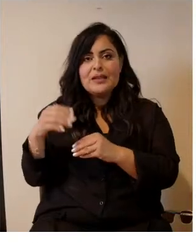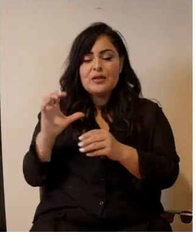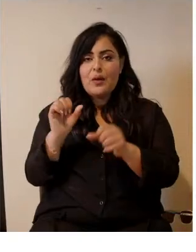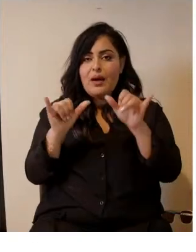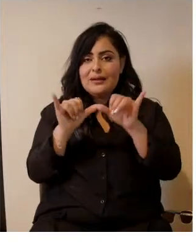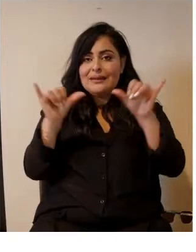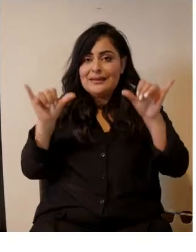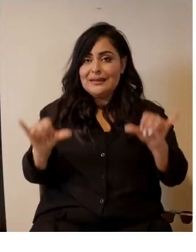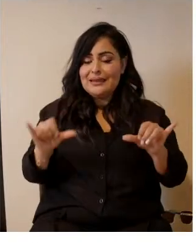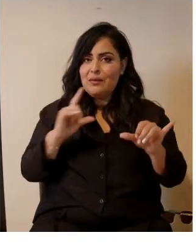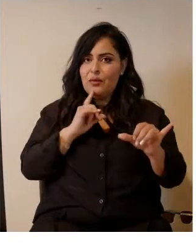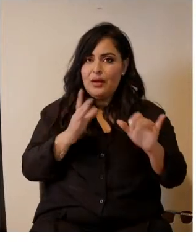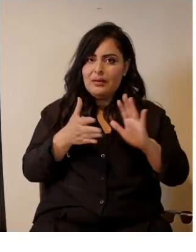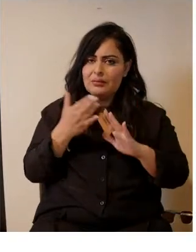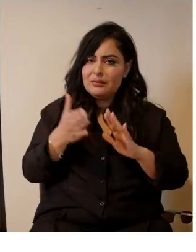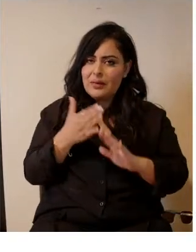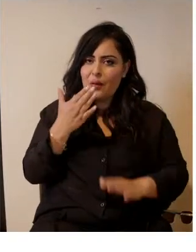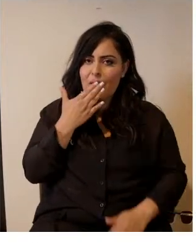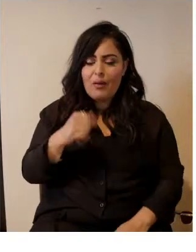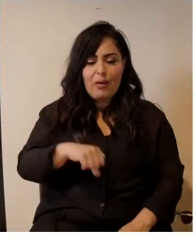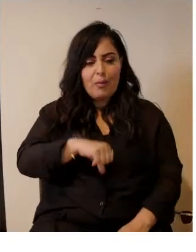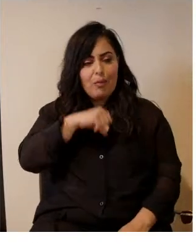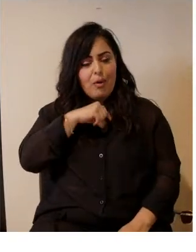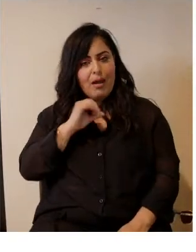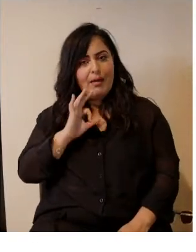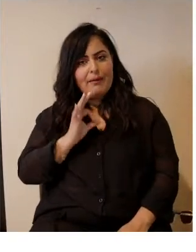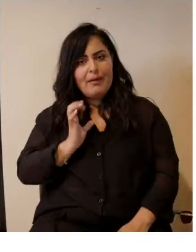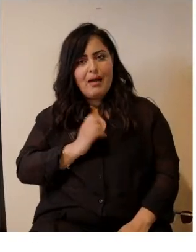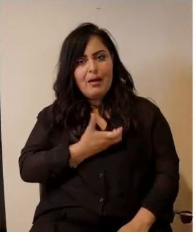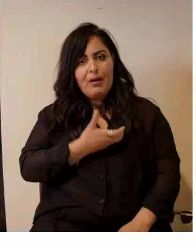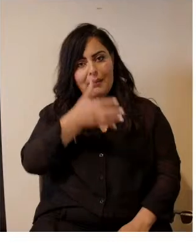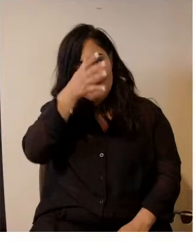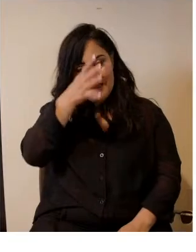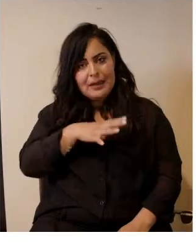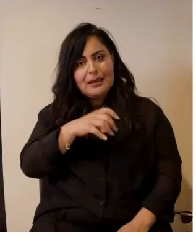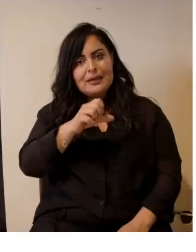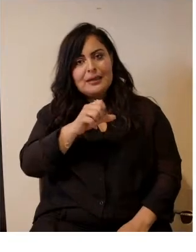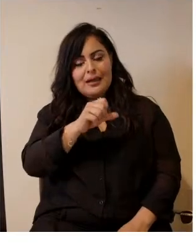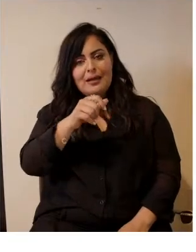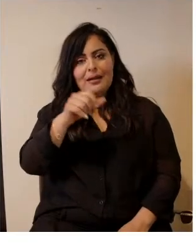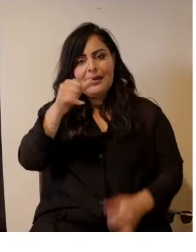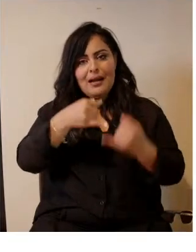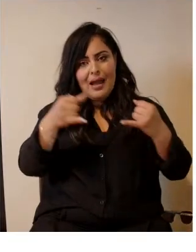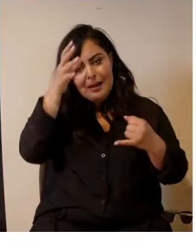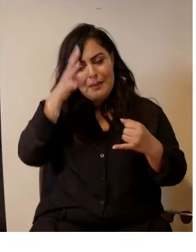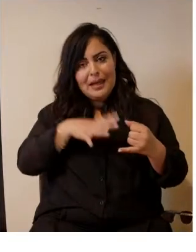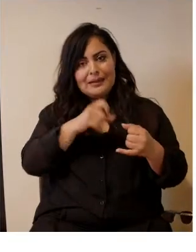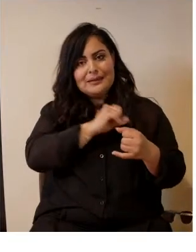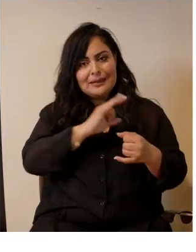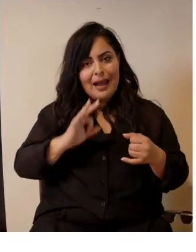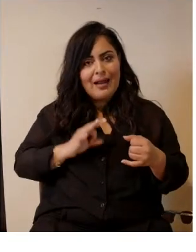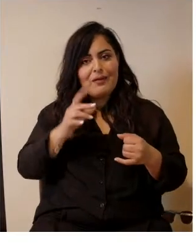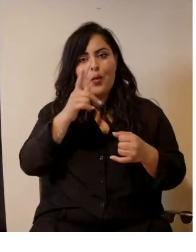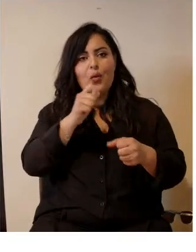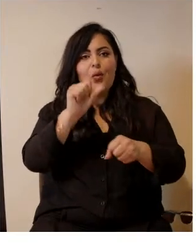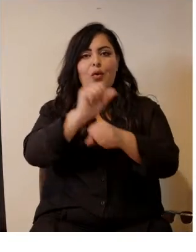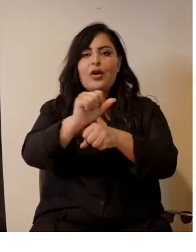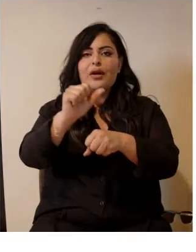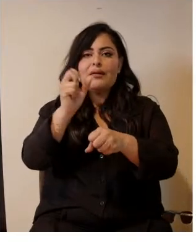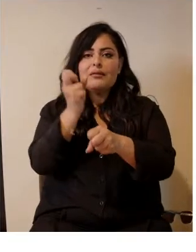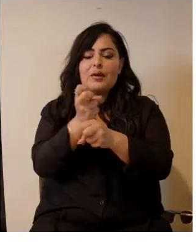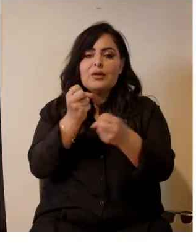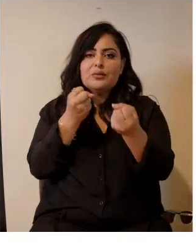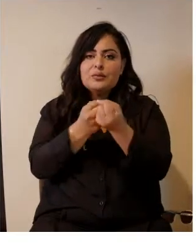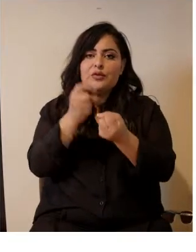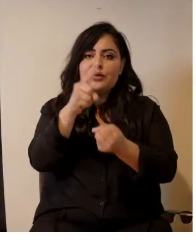system is held up incredibly well. We're very proud of our linemen and the staff at PWP and all the work that they've done. And they're here for you,